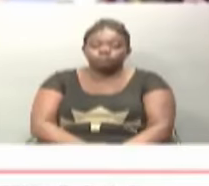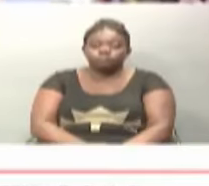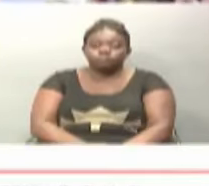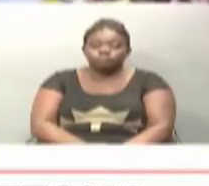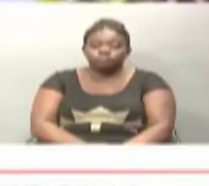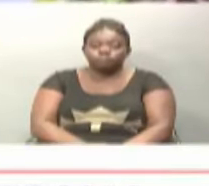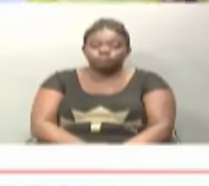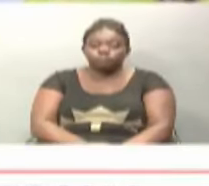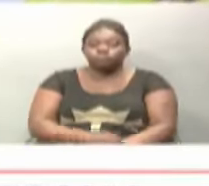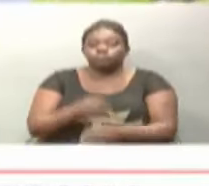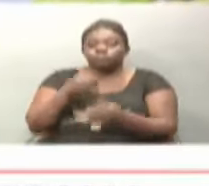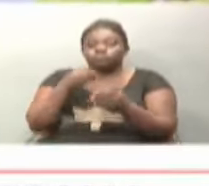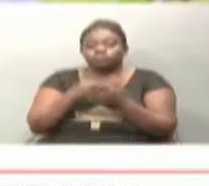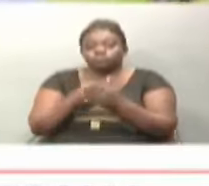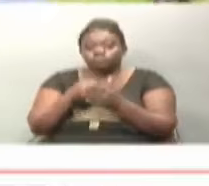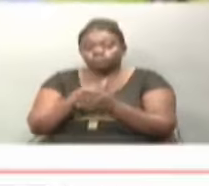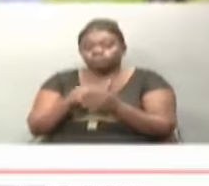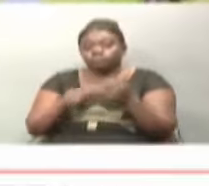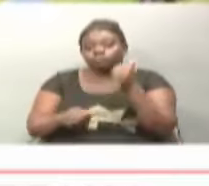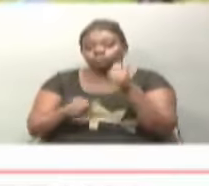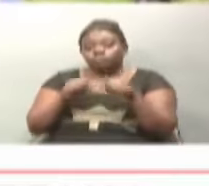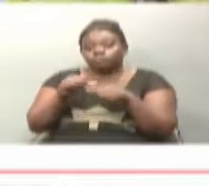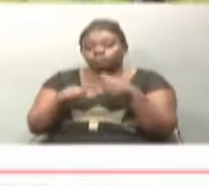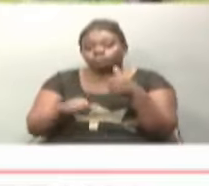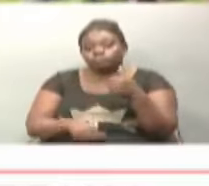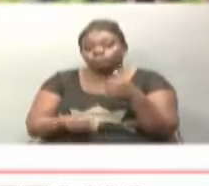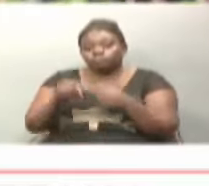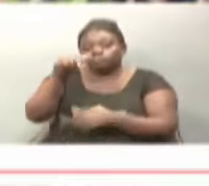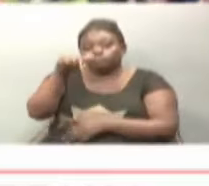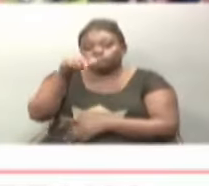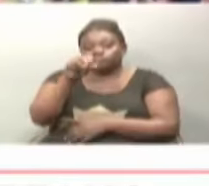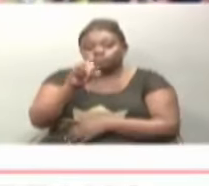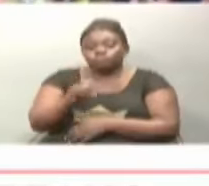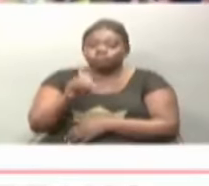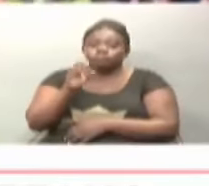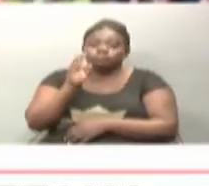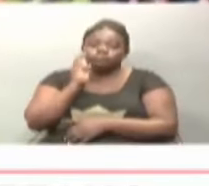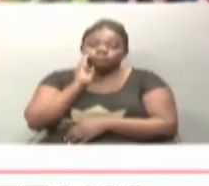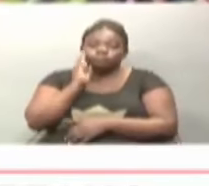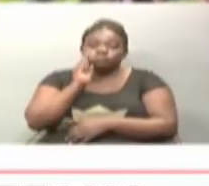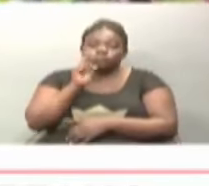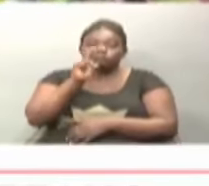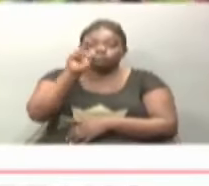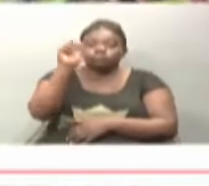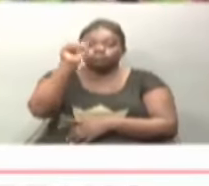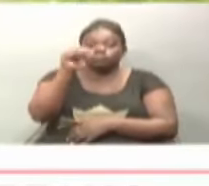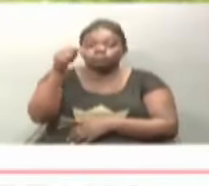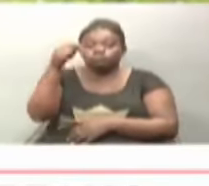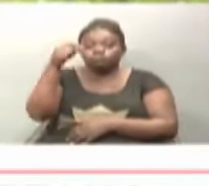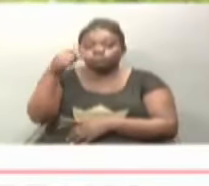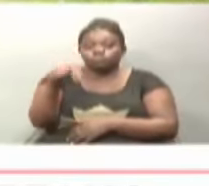Esente ezikwika emiliyoni isanju eza US dollars